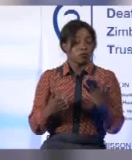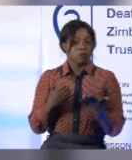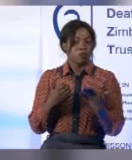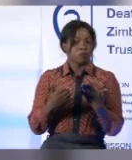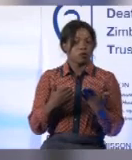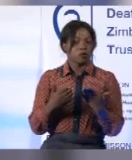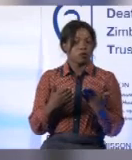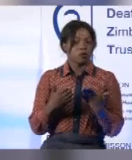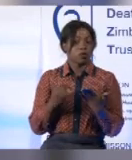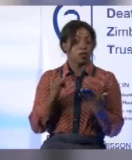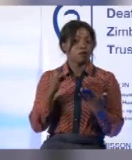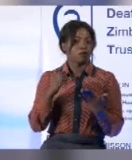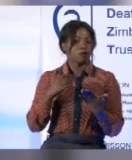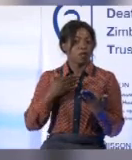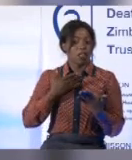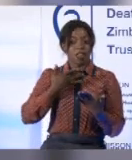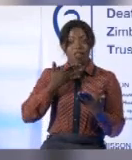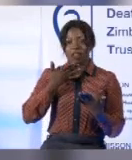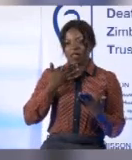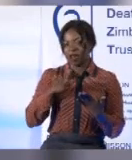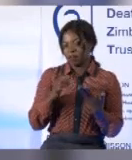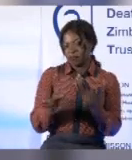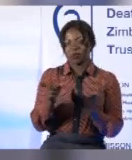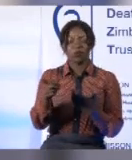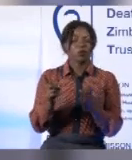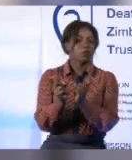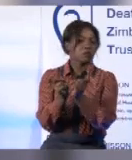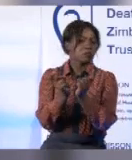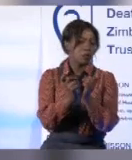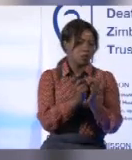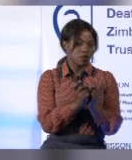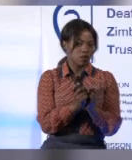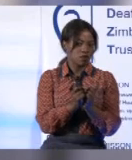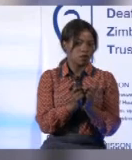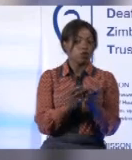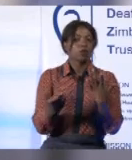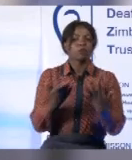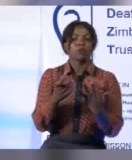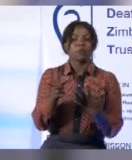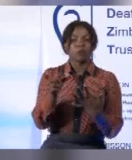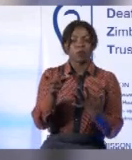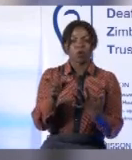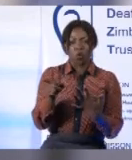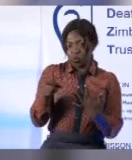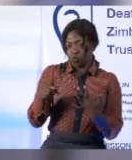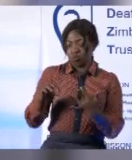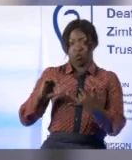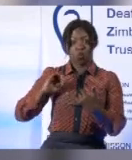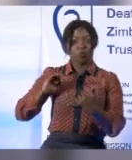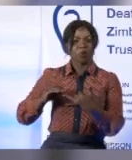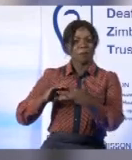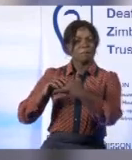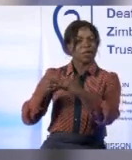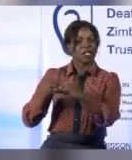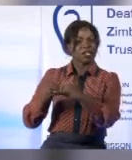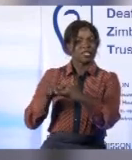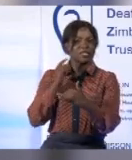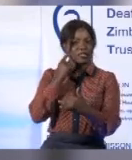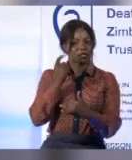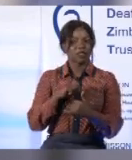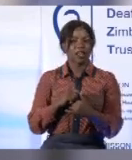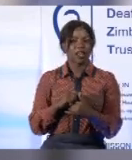I said if my client was. Oh, okay. Mm. All right. So if my client would be married, would have an excuse from